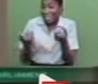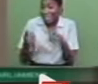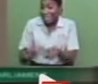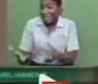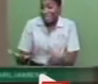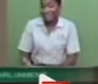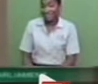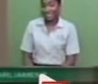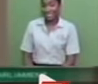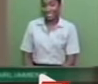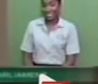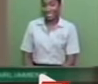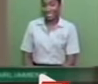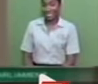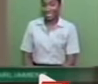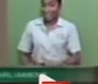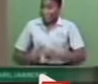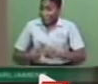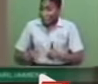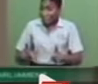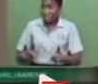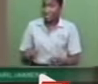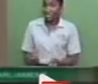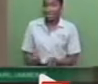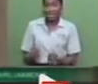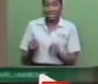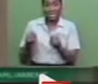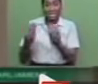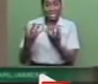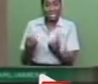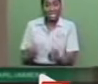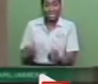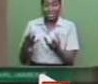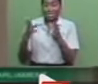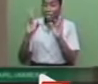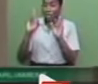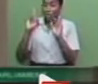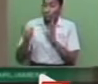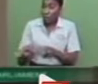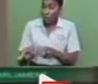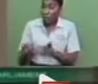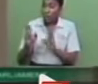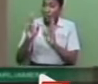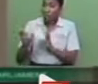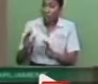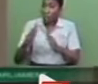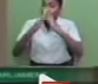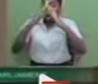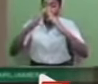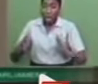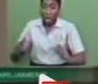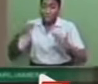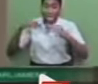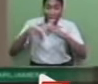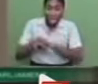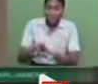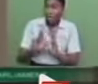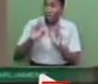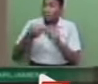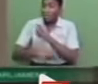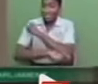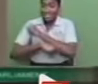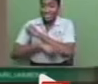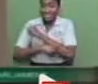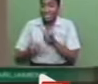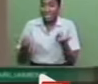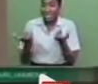The home invasions, the ordinary homes, these are not mansions. In fact, the bandits probably not even going to mansions because so much